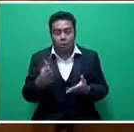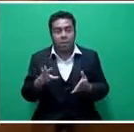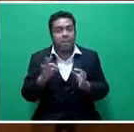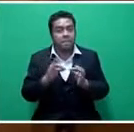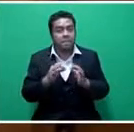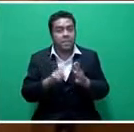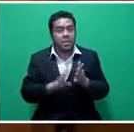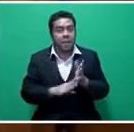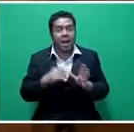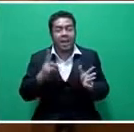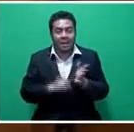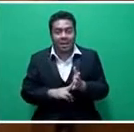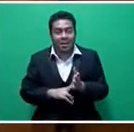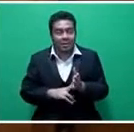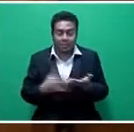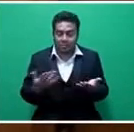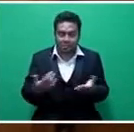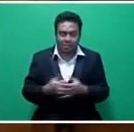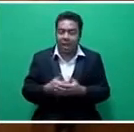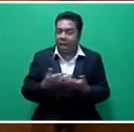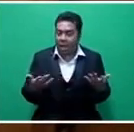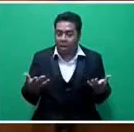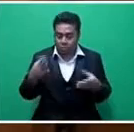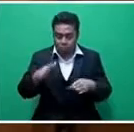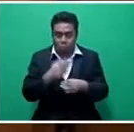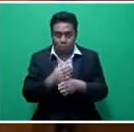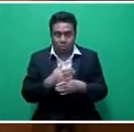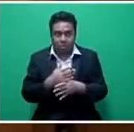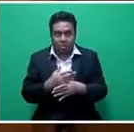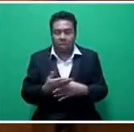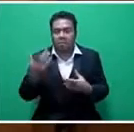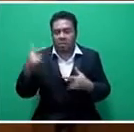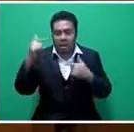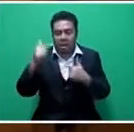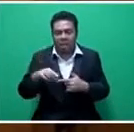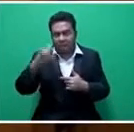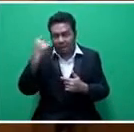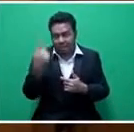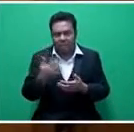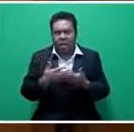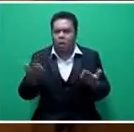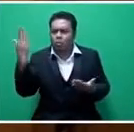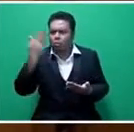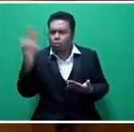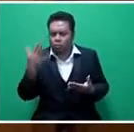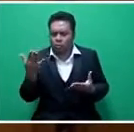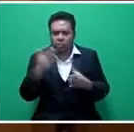Prasad, probably have no idea about how reality works and completely lacks the understanding of how school systems